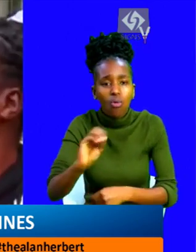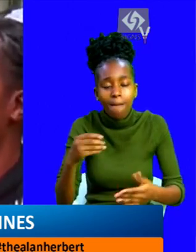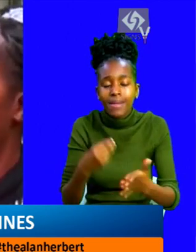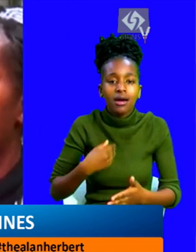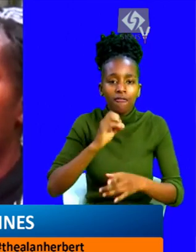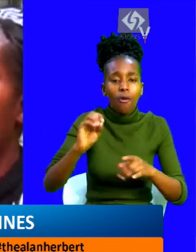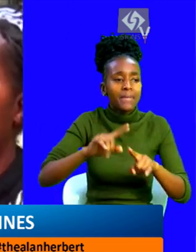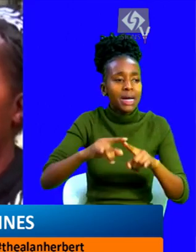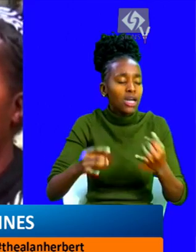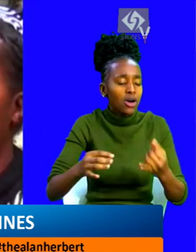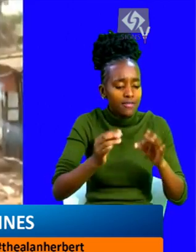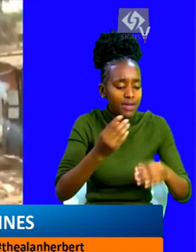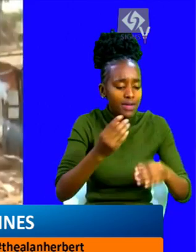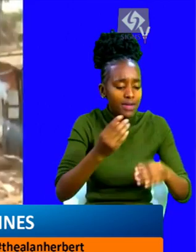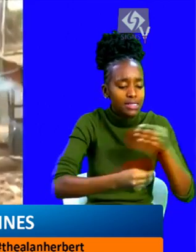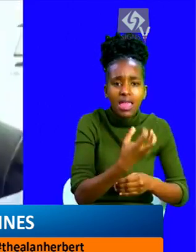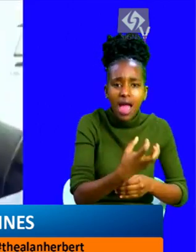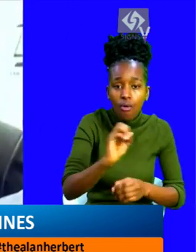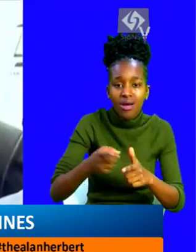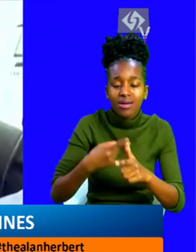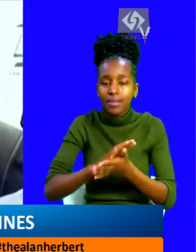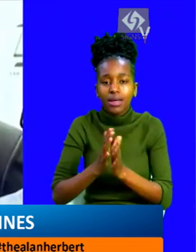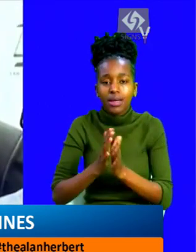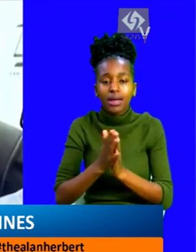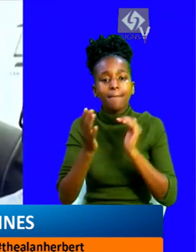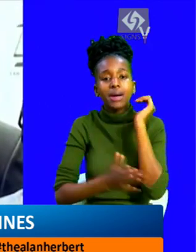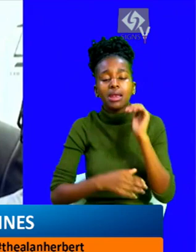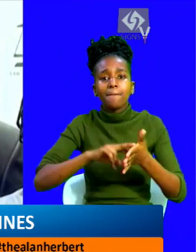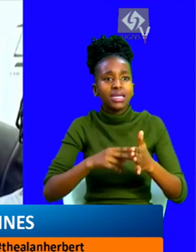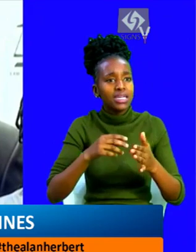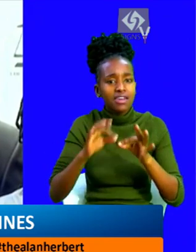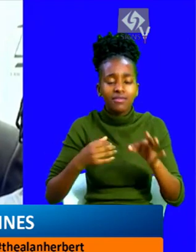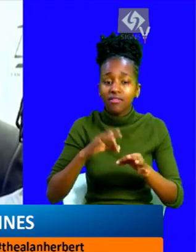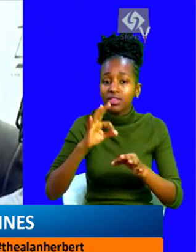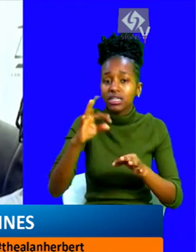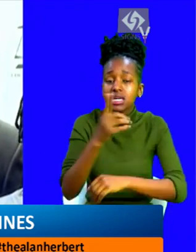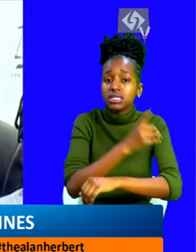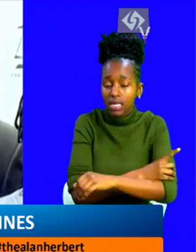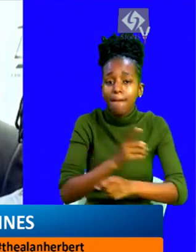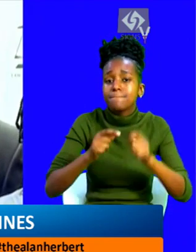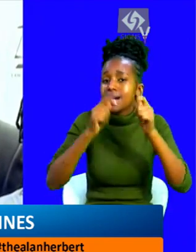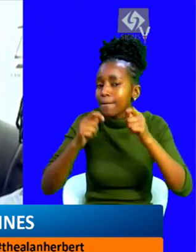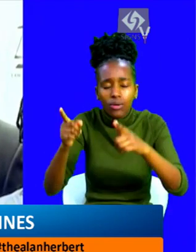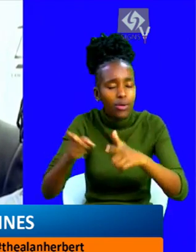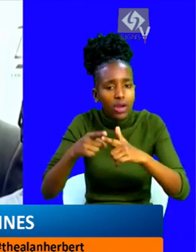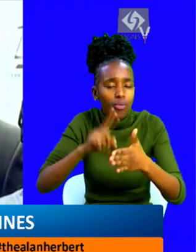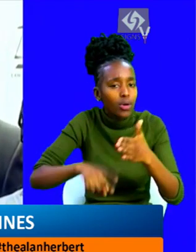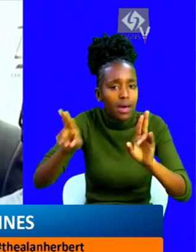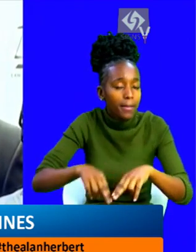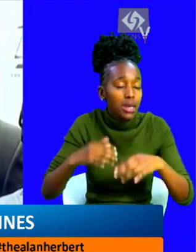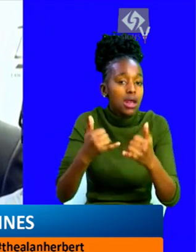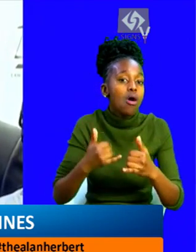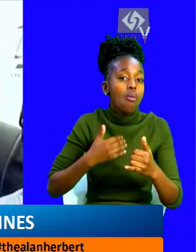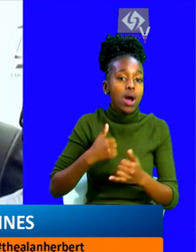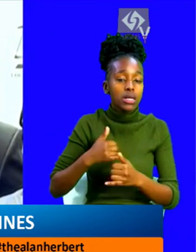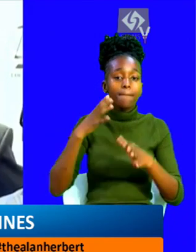responsibility to be the convener on our side, we'll have to brief them accordingly. It's a briefing business. People are running